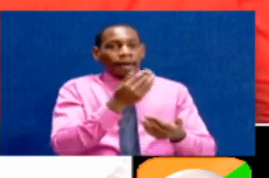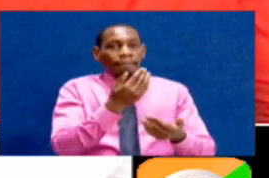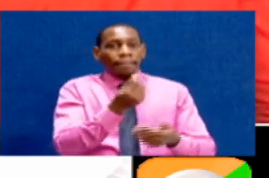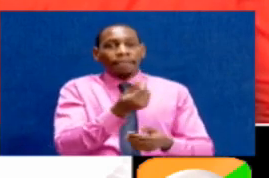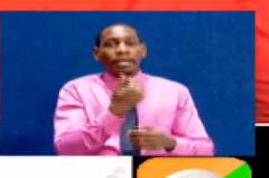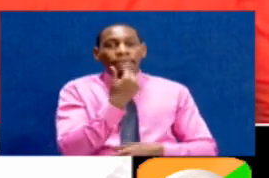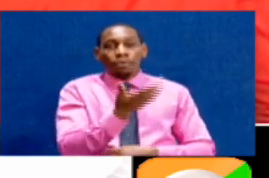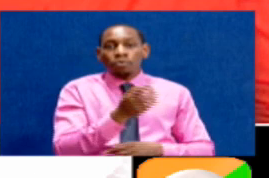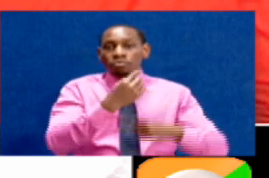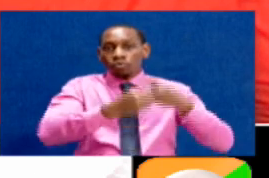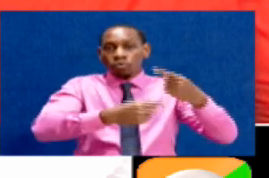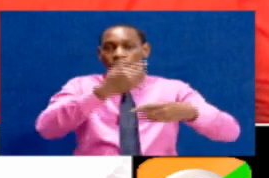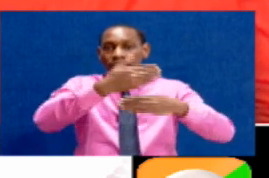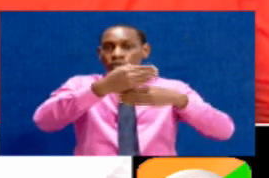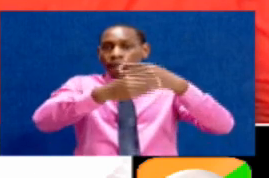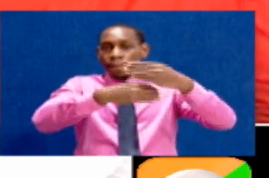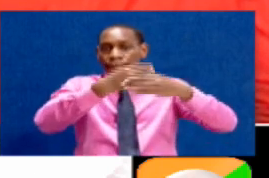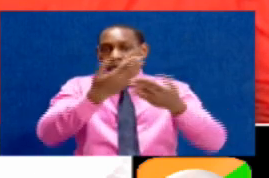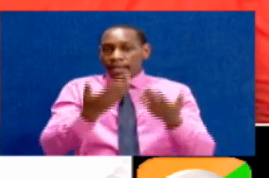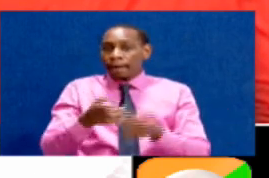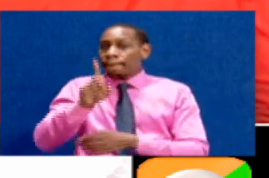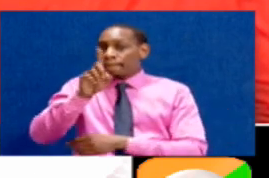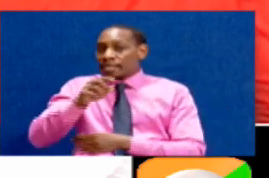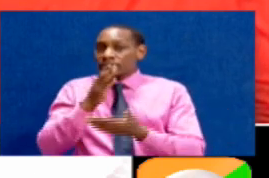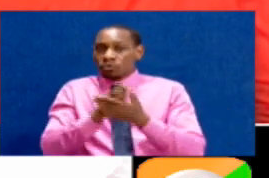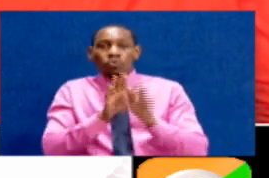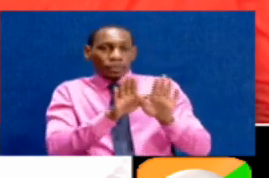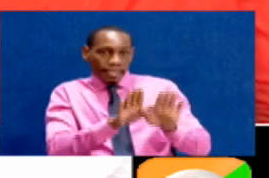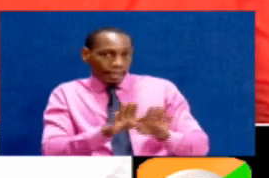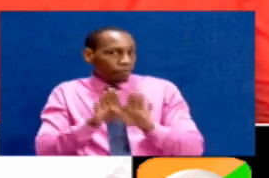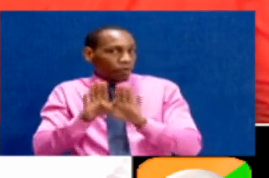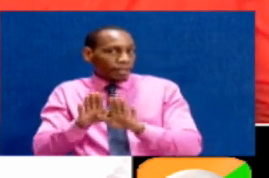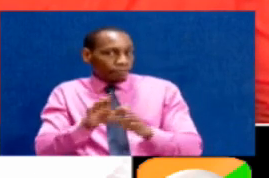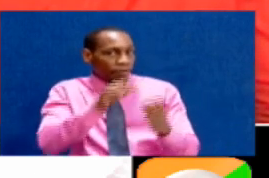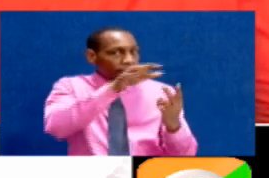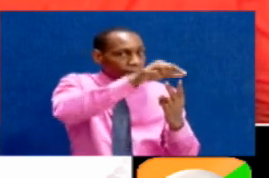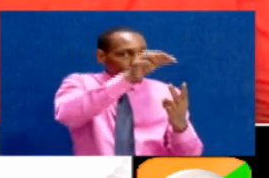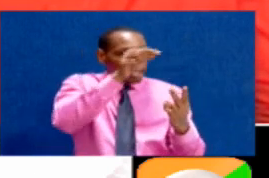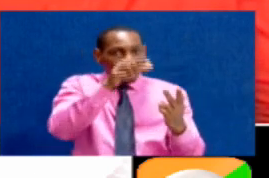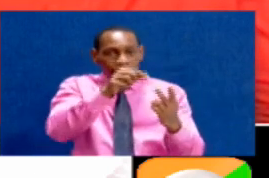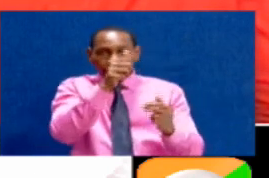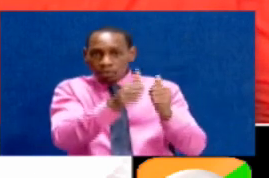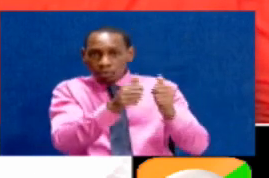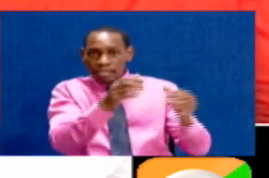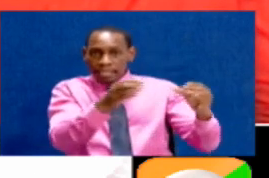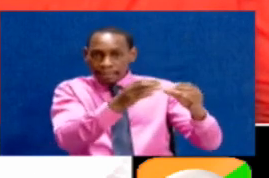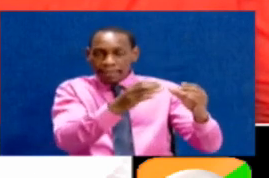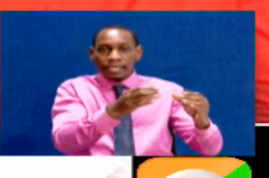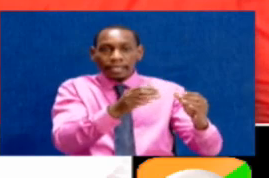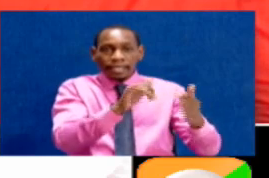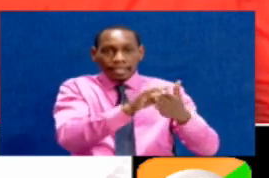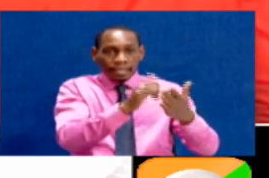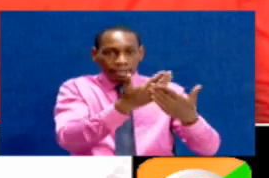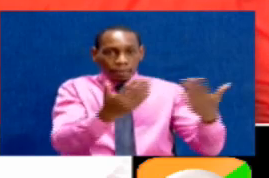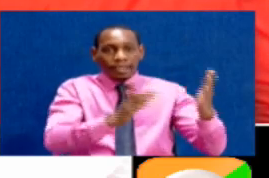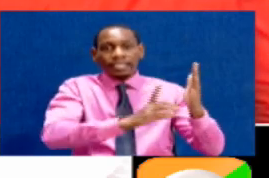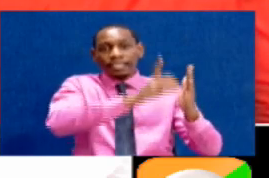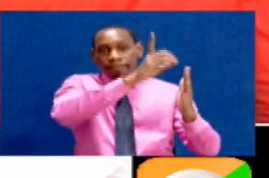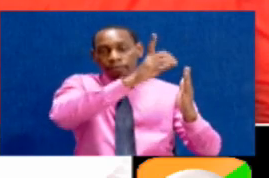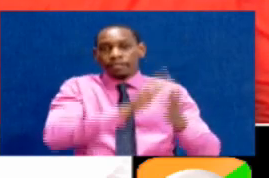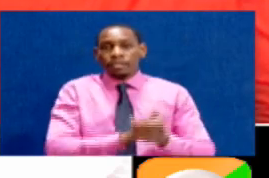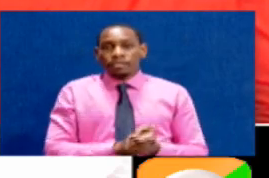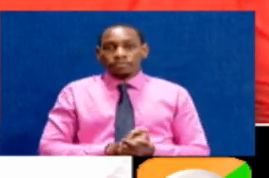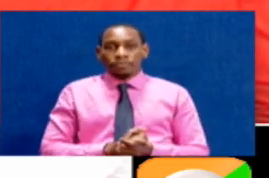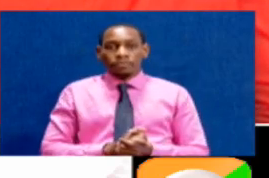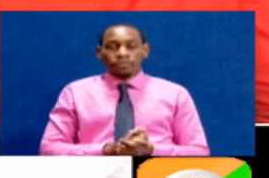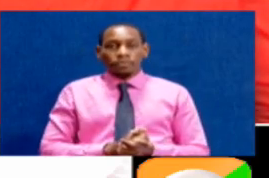money to even continue. So you must be very careful about who you're choosing, which developer, who is the developer